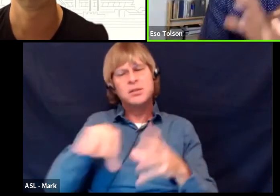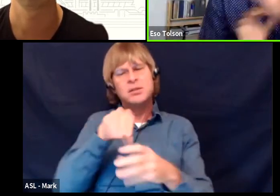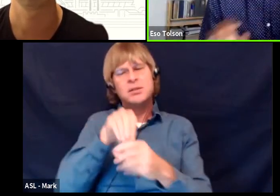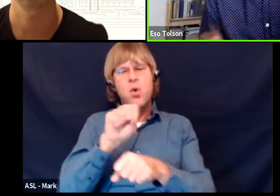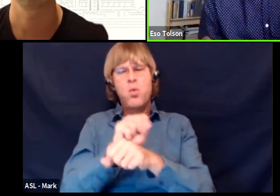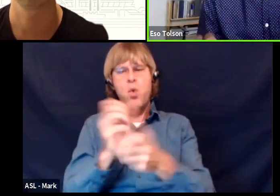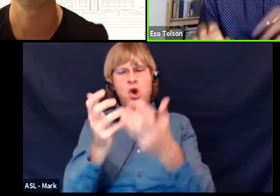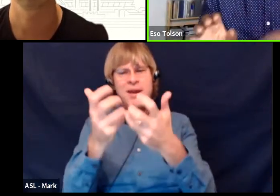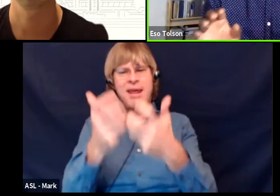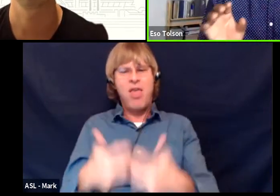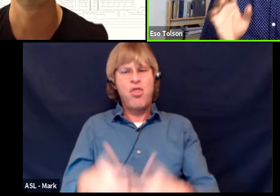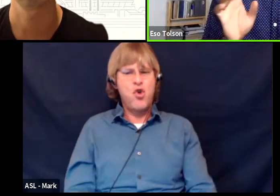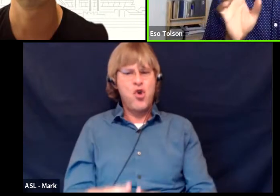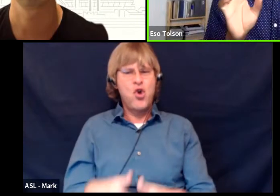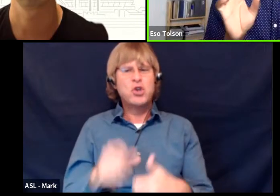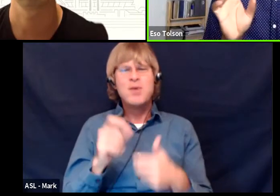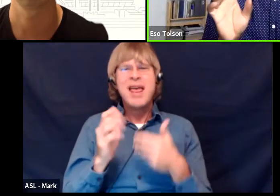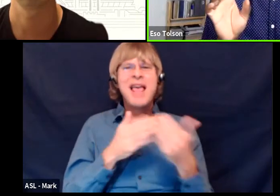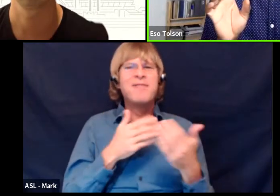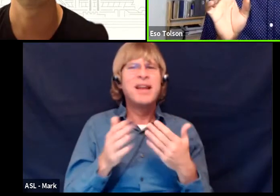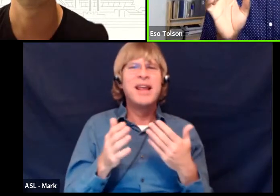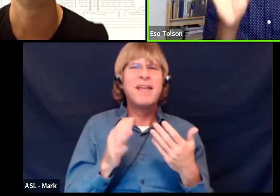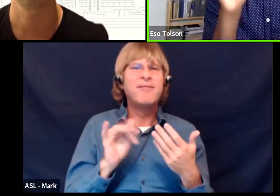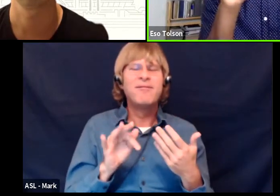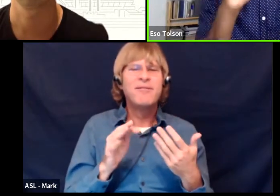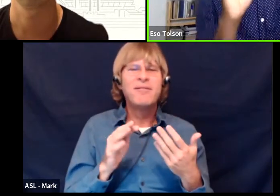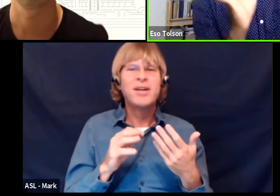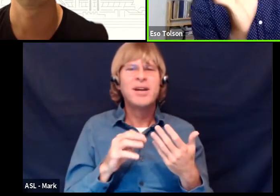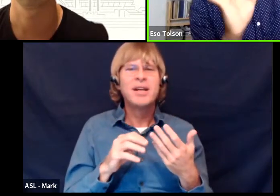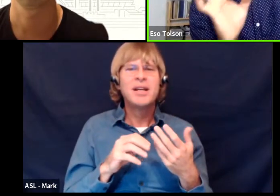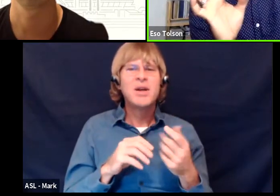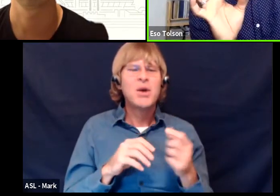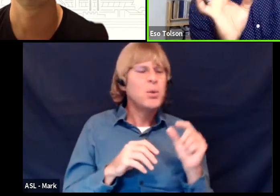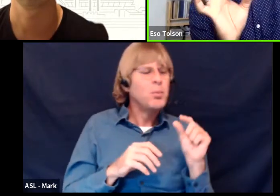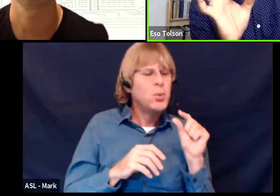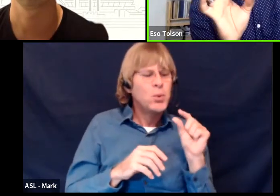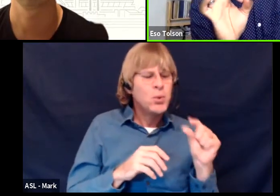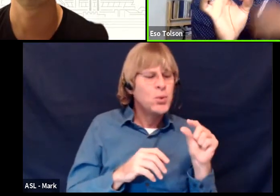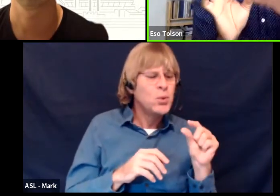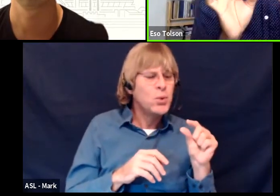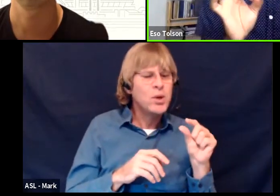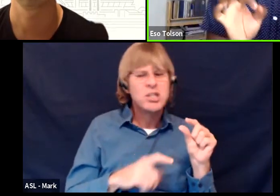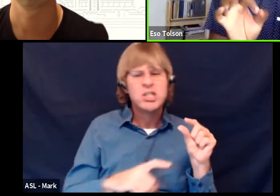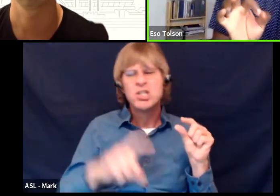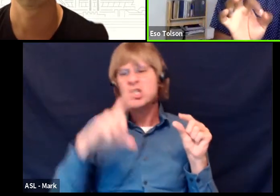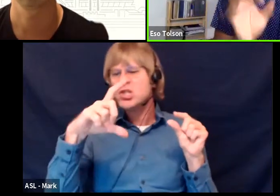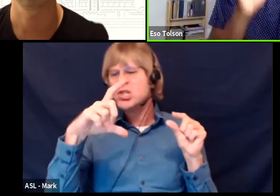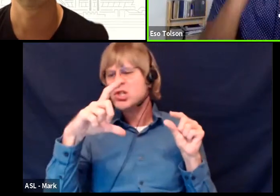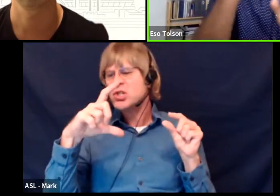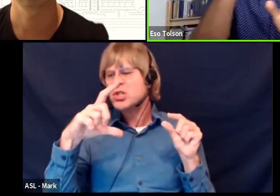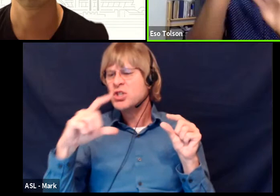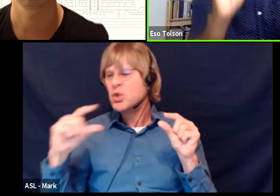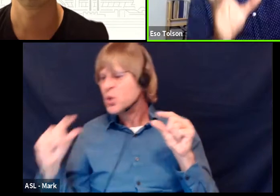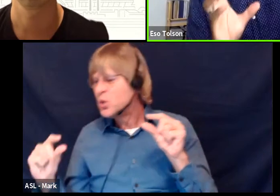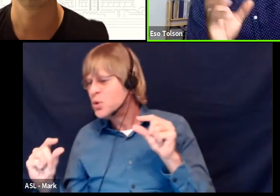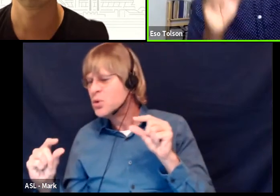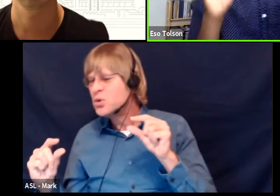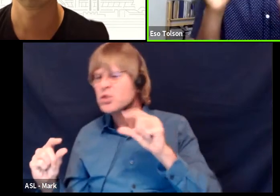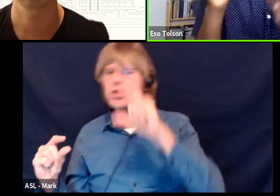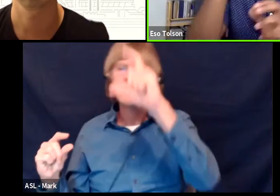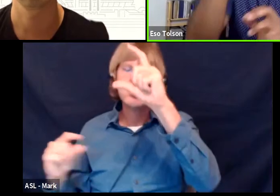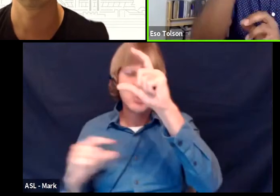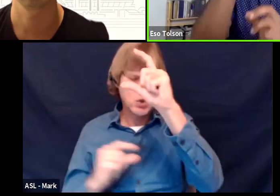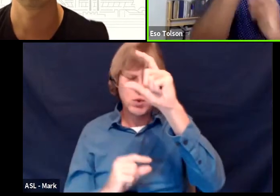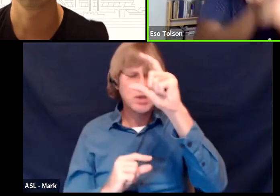work together? So even if it's just like a little percentage here and then a bigger here or whatever,